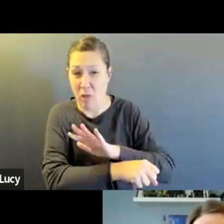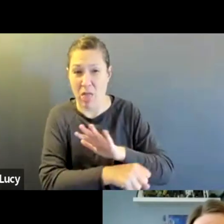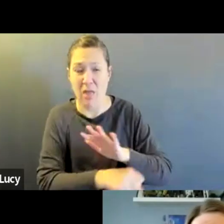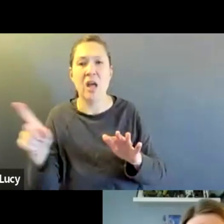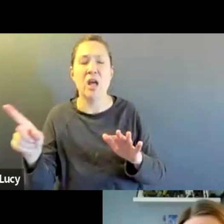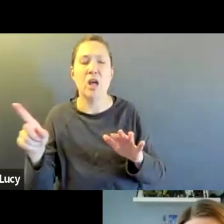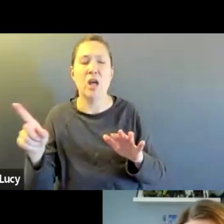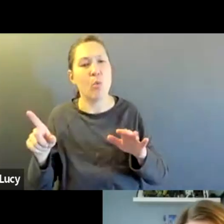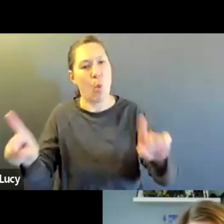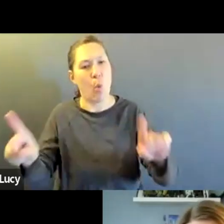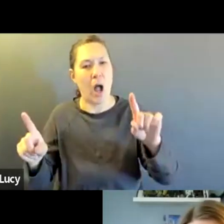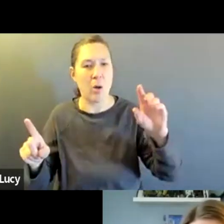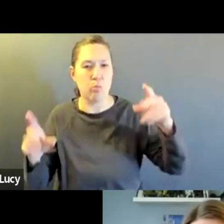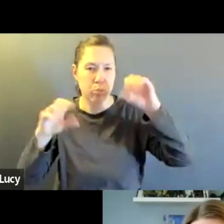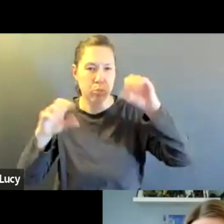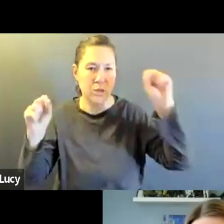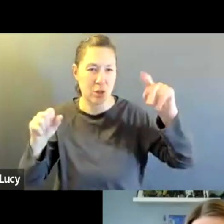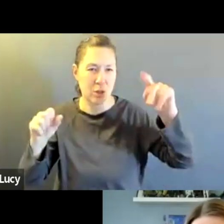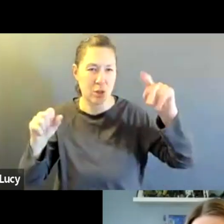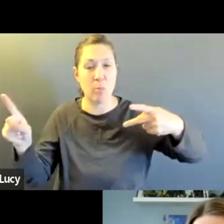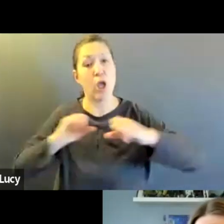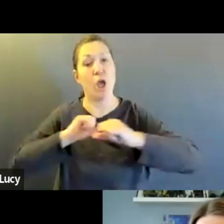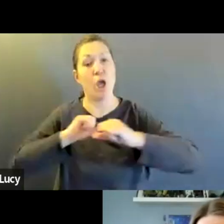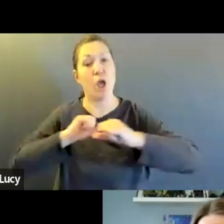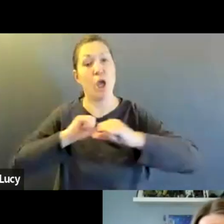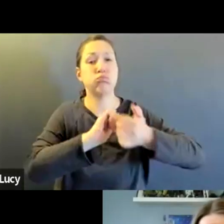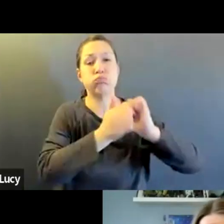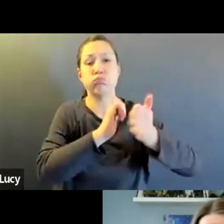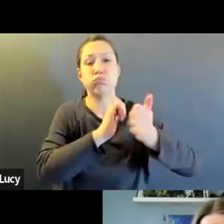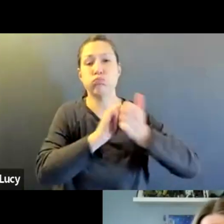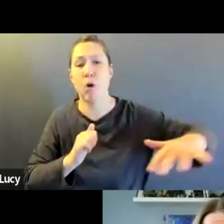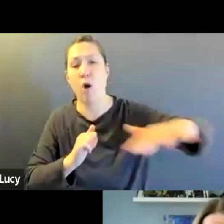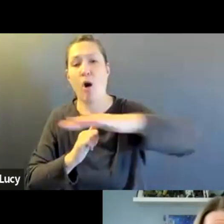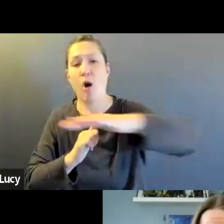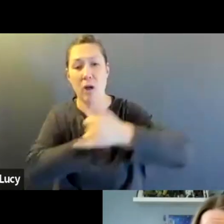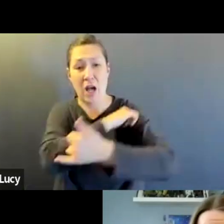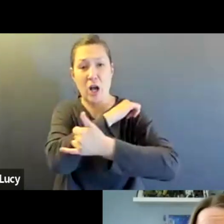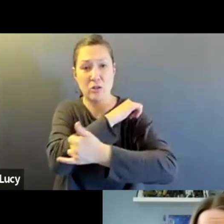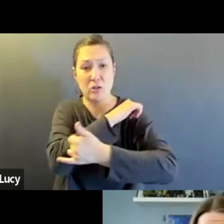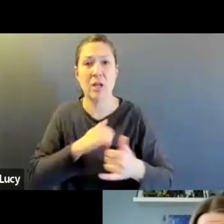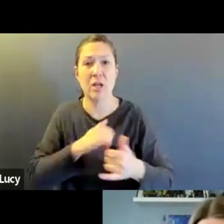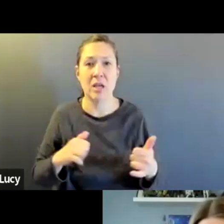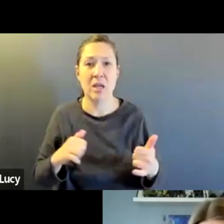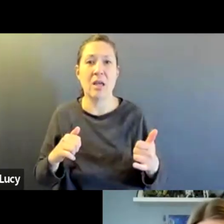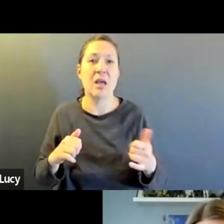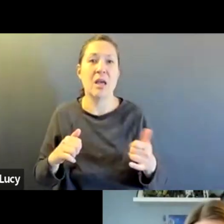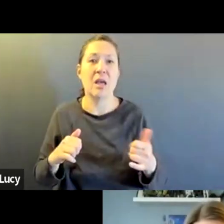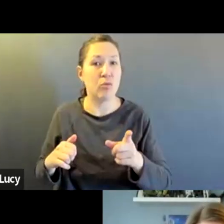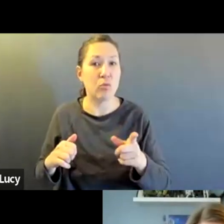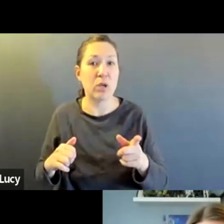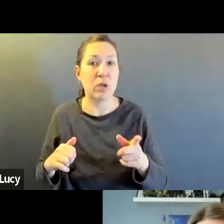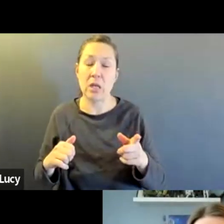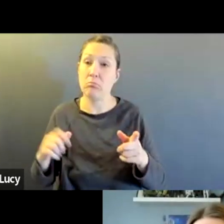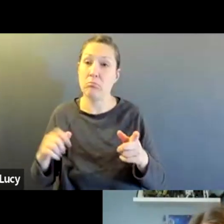confirmation hearing for his Secretary of Education, and he essentially said that he hoped she would be the very last person in the